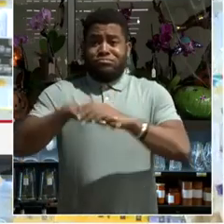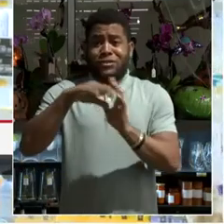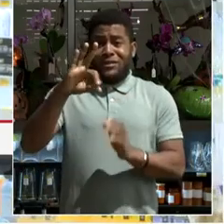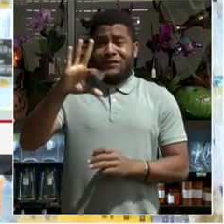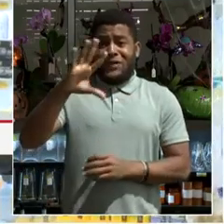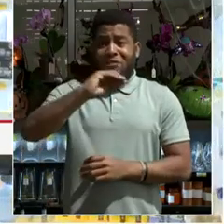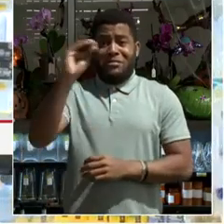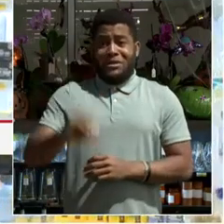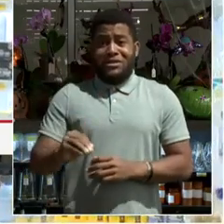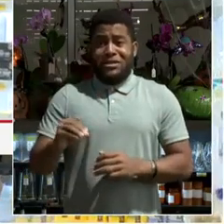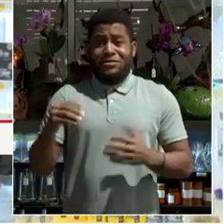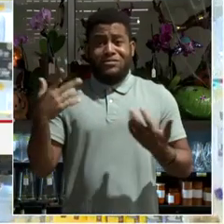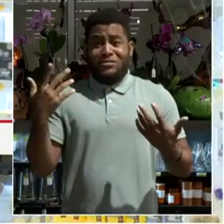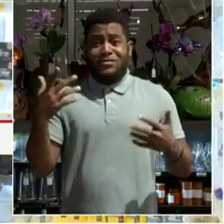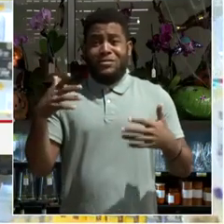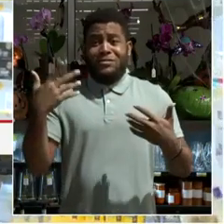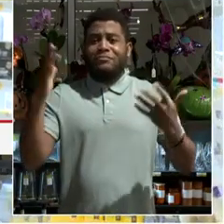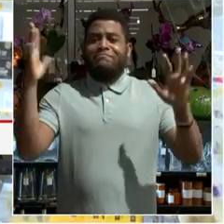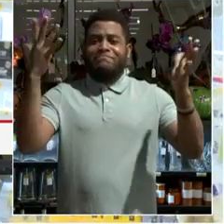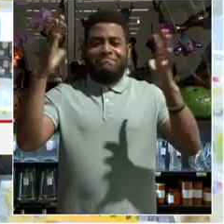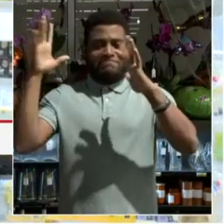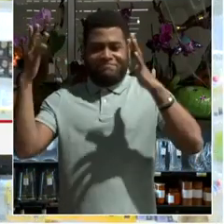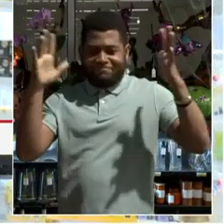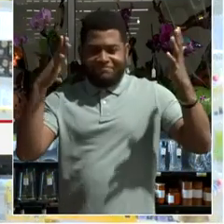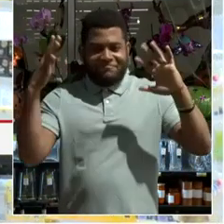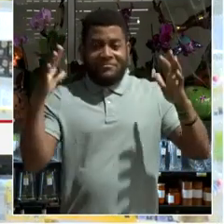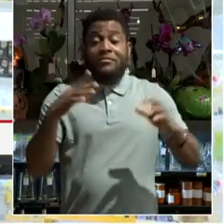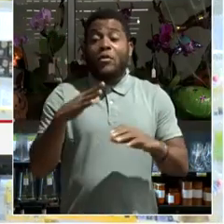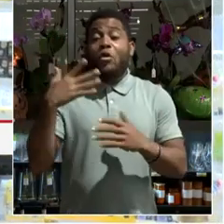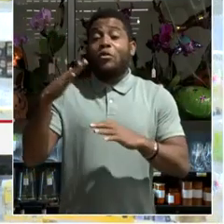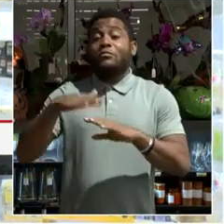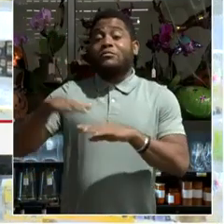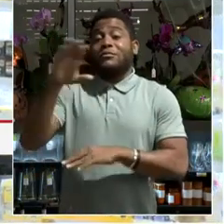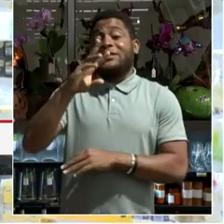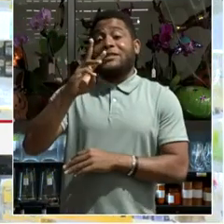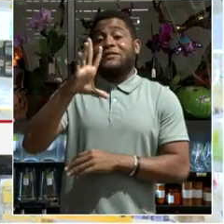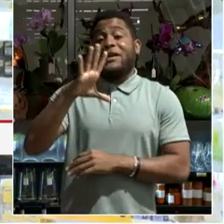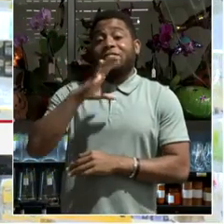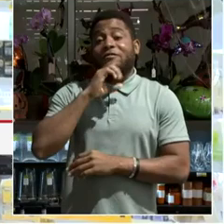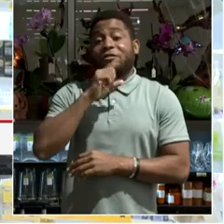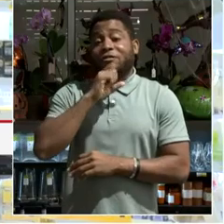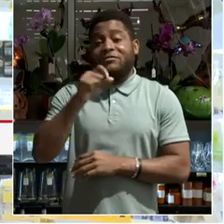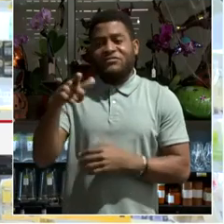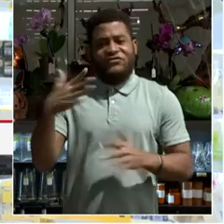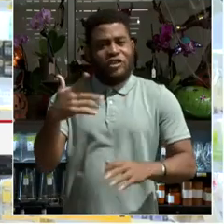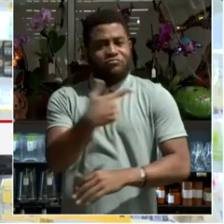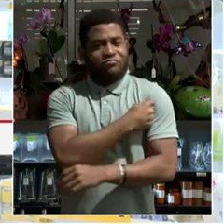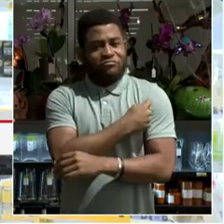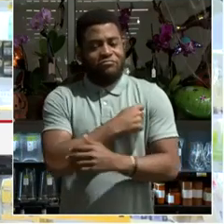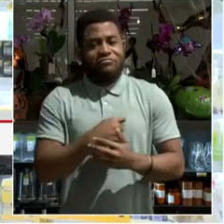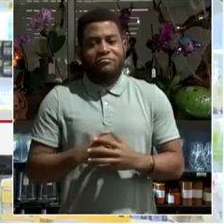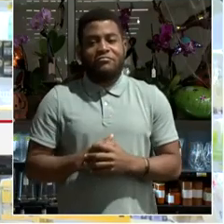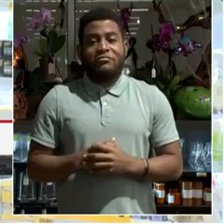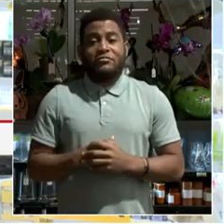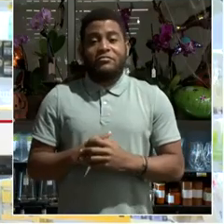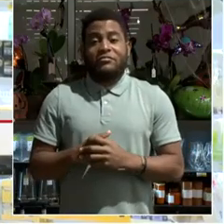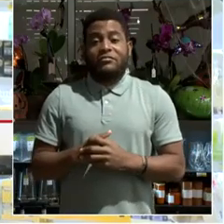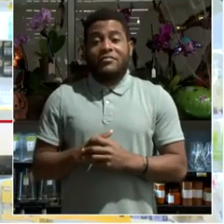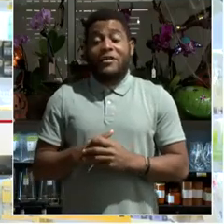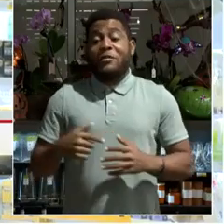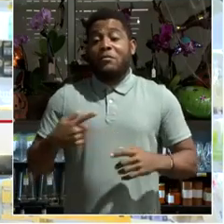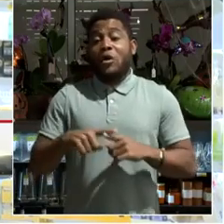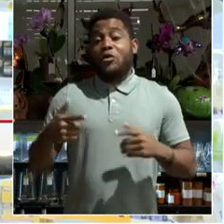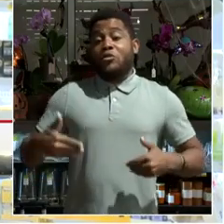vaccinated who are 65 or older. And they're going to tell the next generation behind them exactly how to